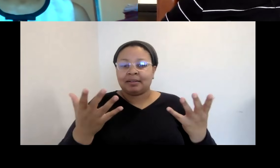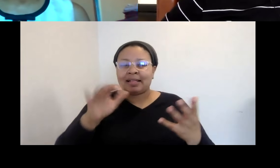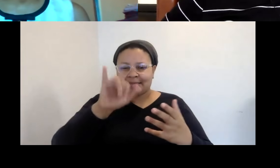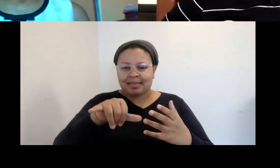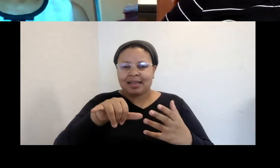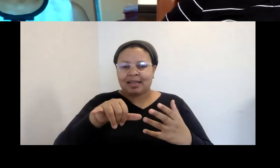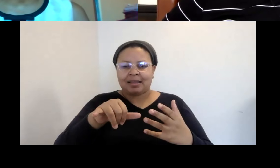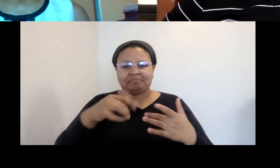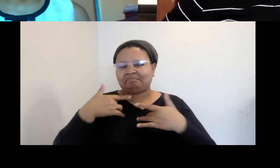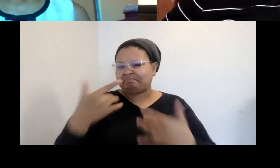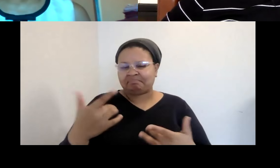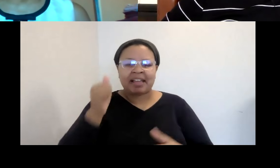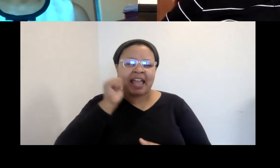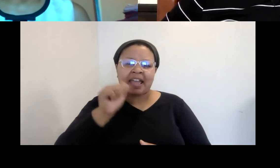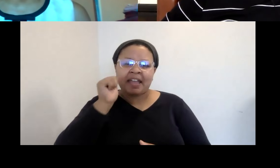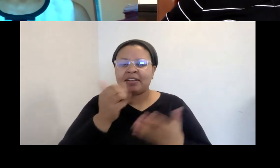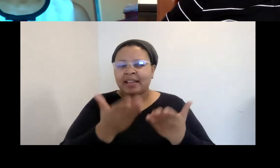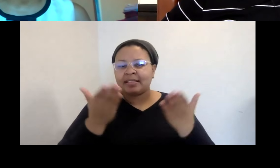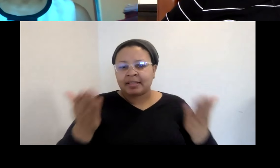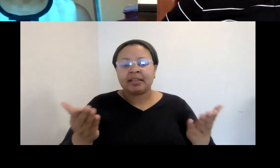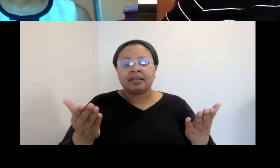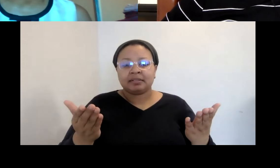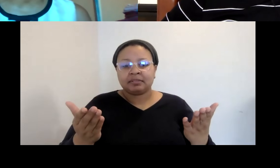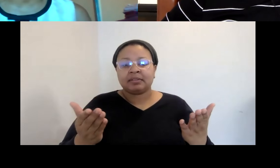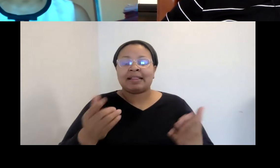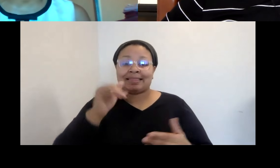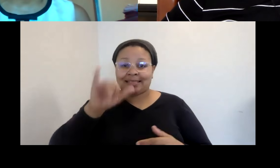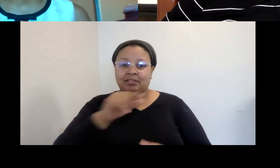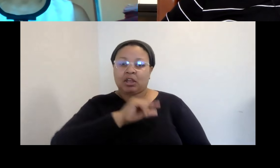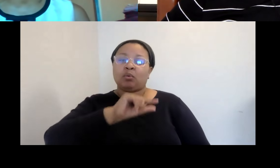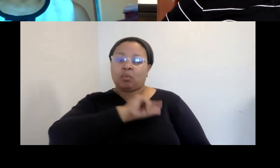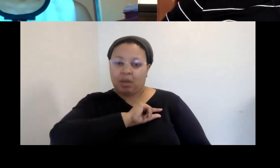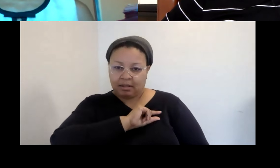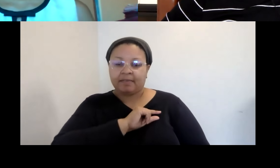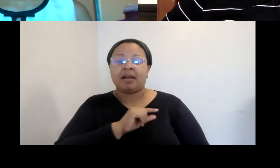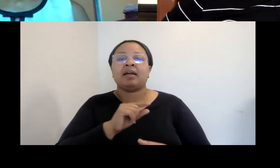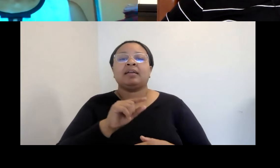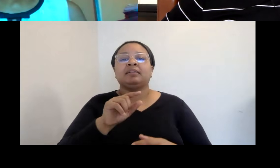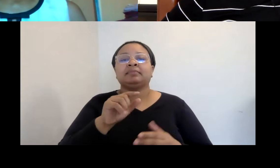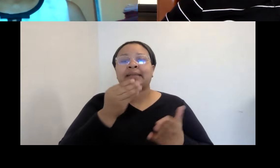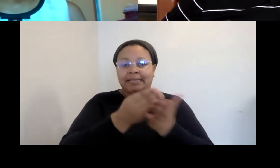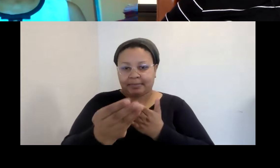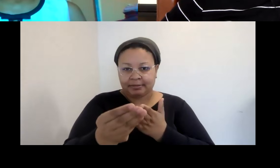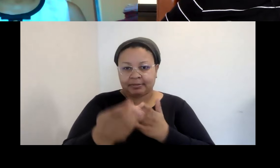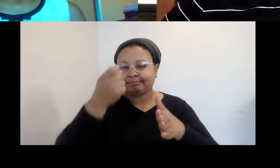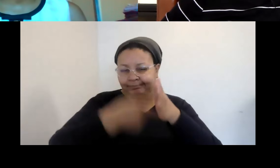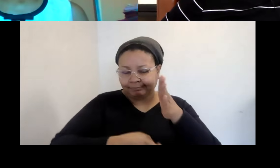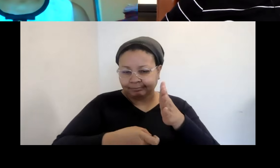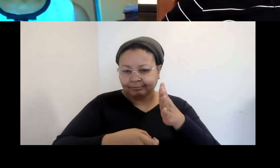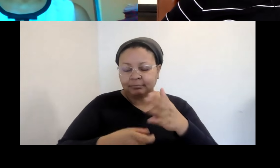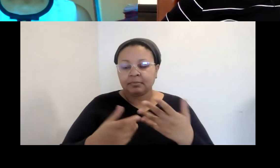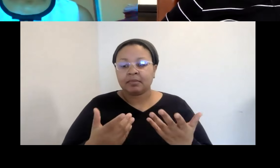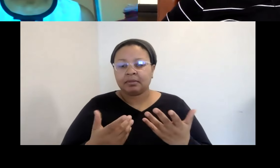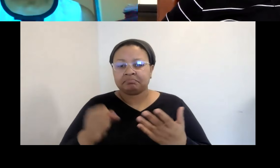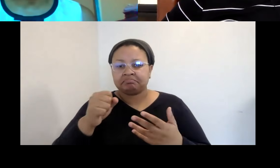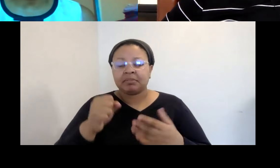that, typical day-to-day things like that are considered qualified disability expenses. The only thing people have to worry about are